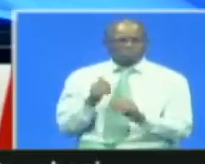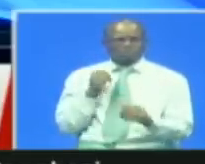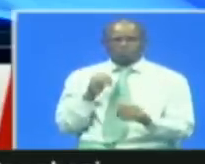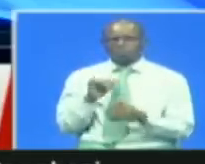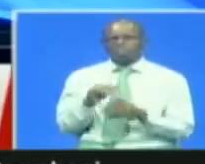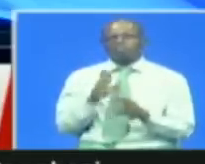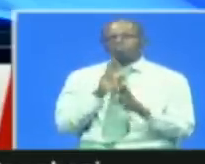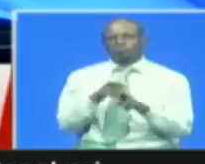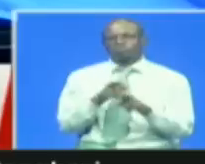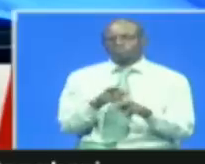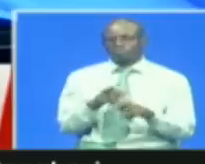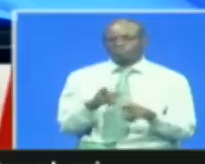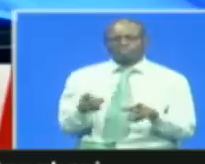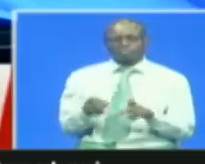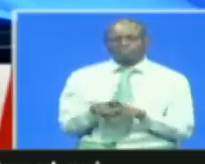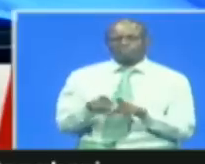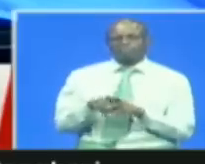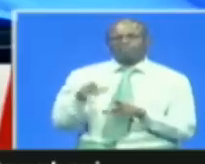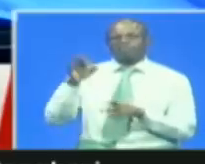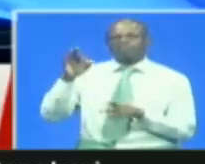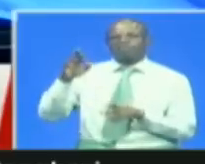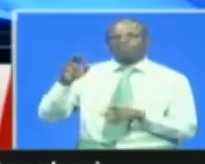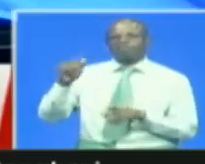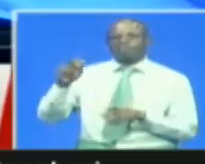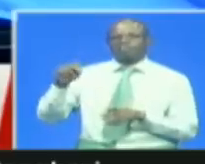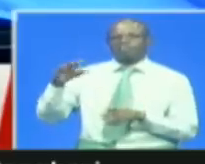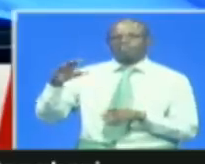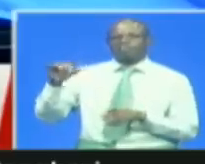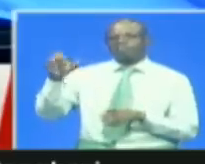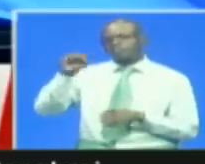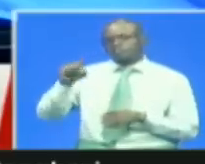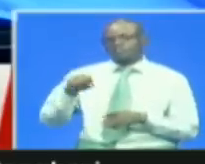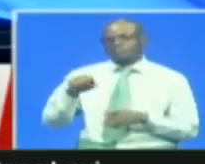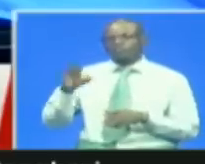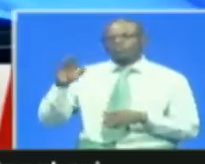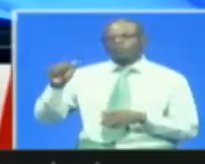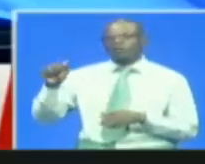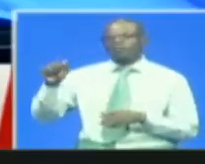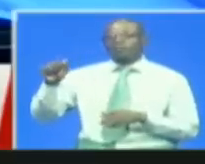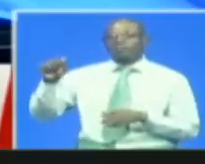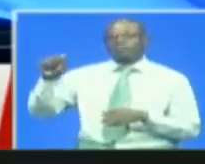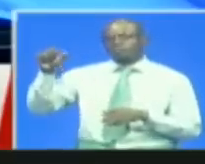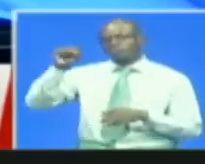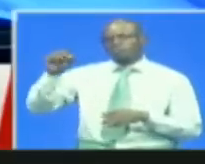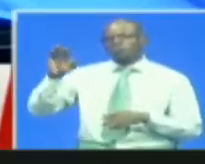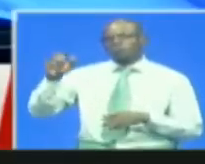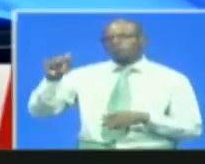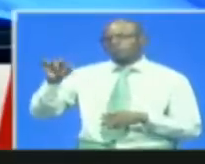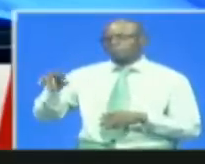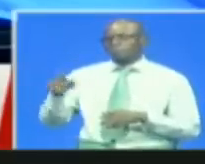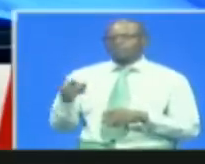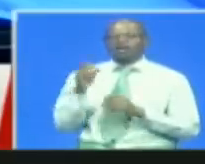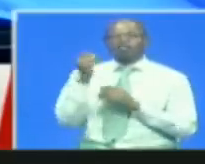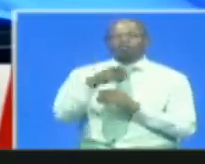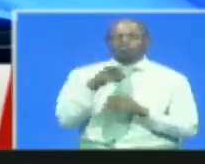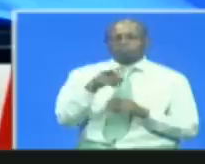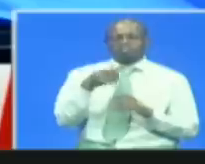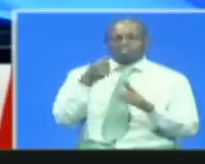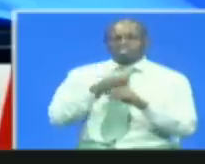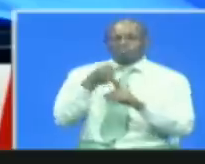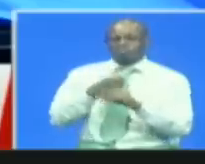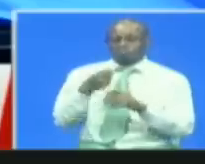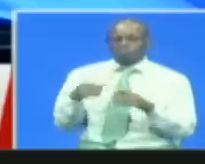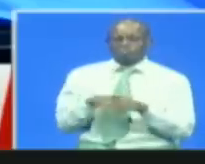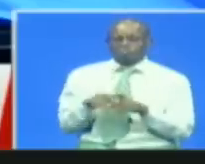Waswa, disowned the draft document, accusing his counterparts of manipulating it. He accuses the task force members of sidelining him and